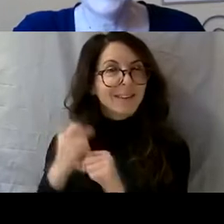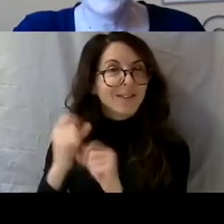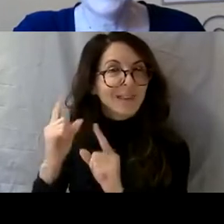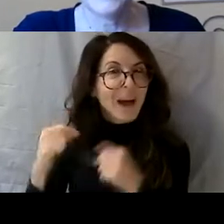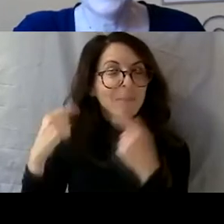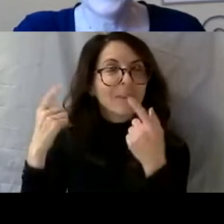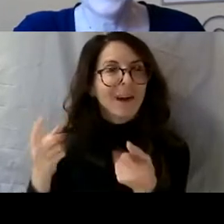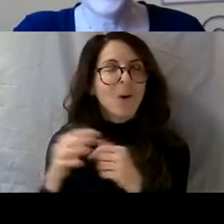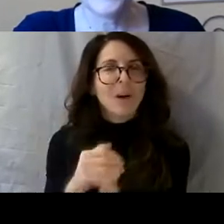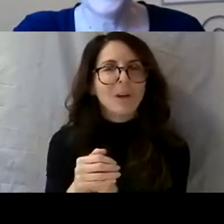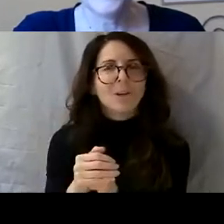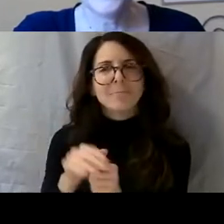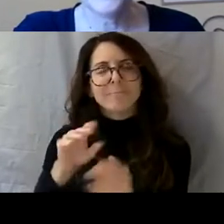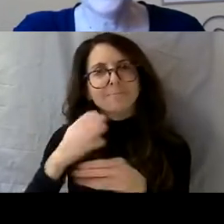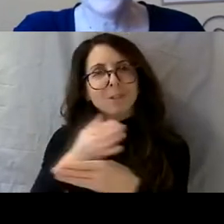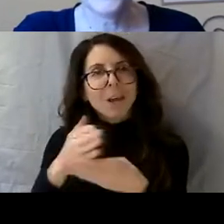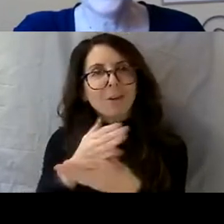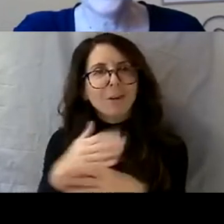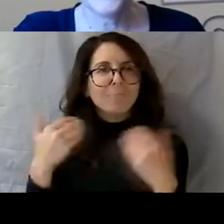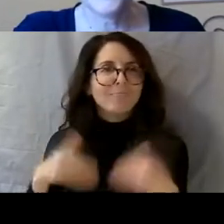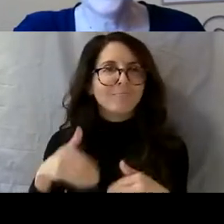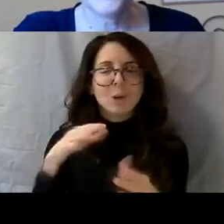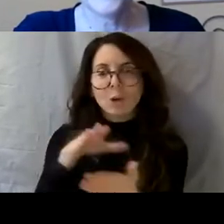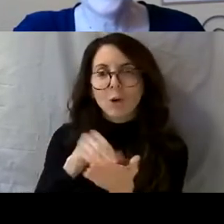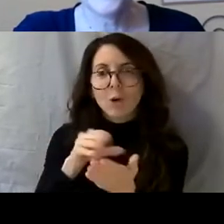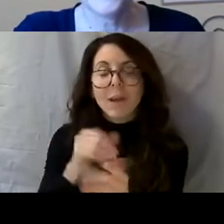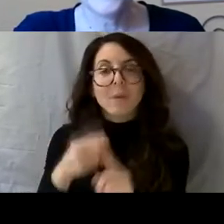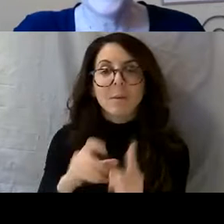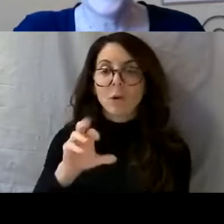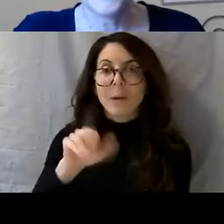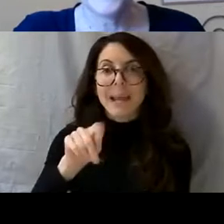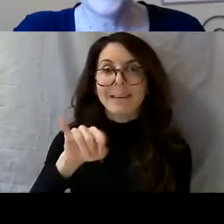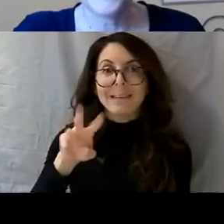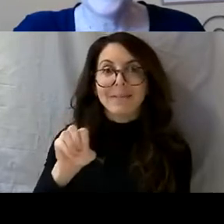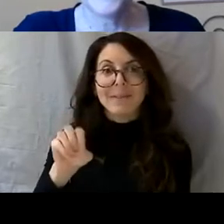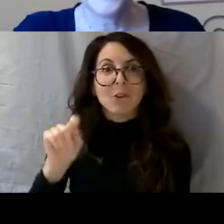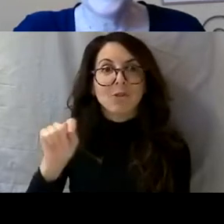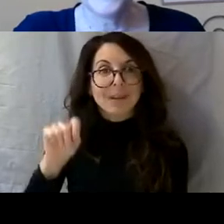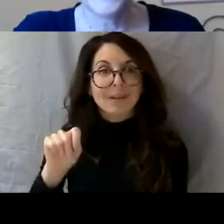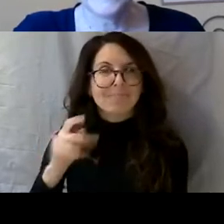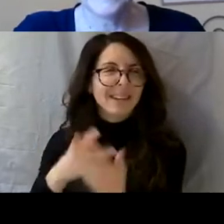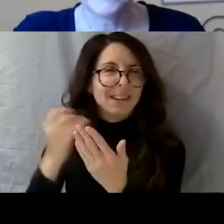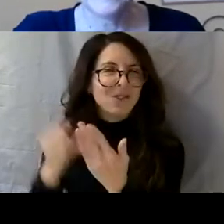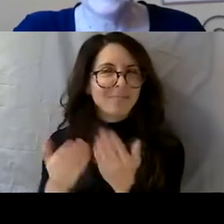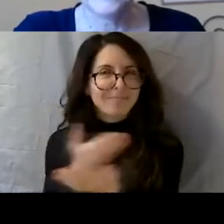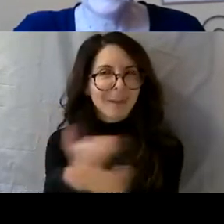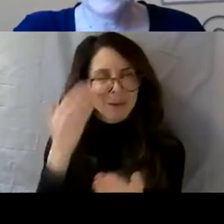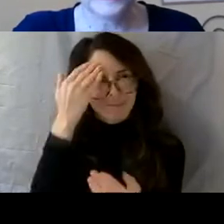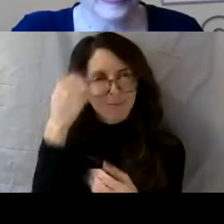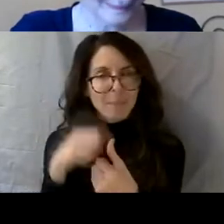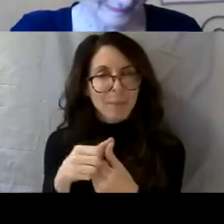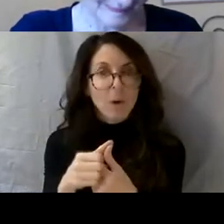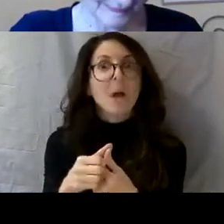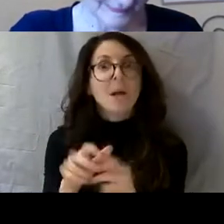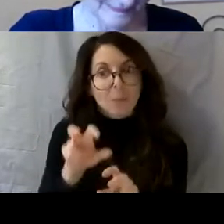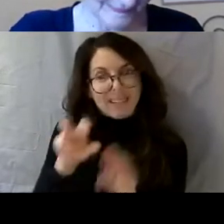the invaluable learning from the Creative Trust Initiative, which some of you may recall. So Creative Trust invested heavily